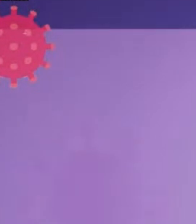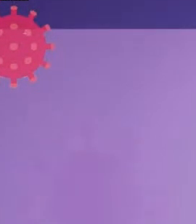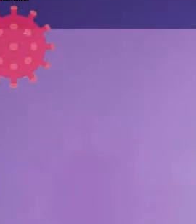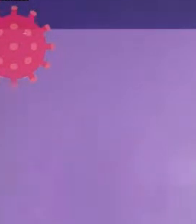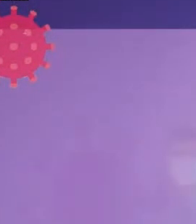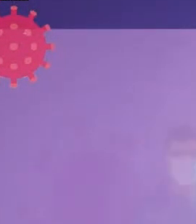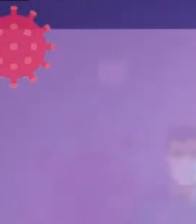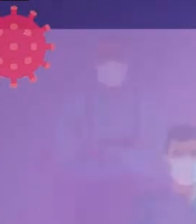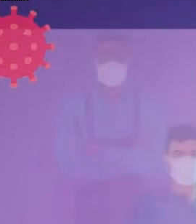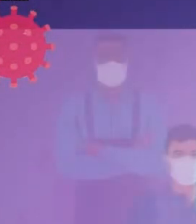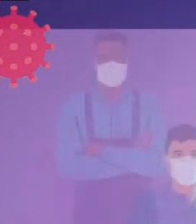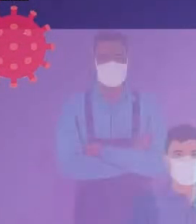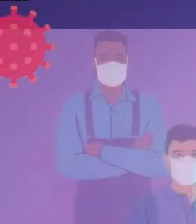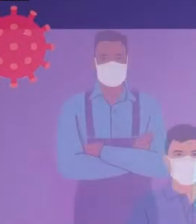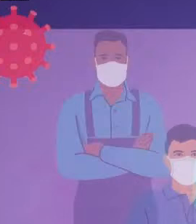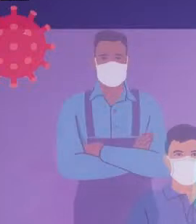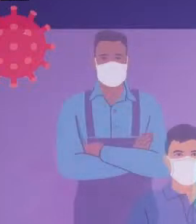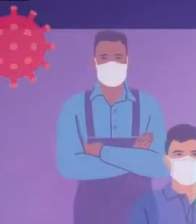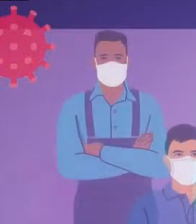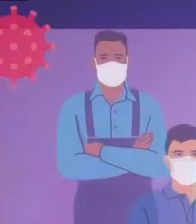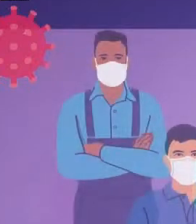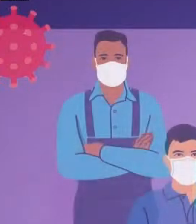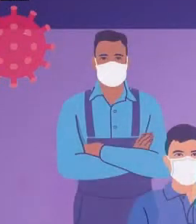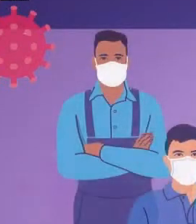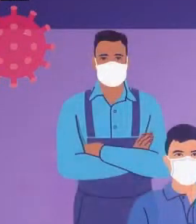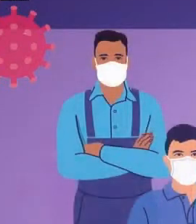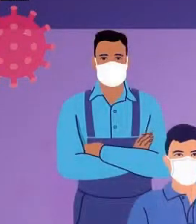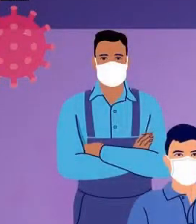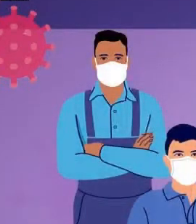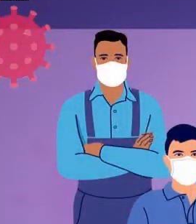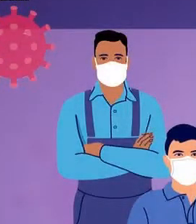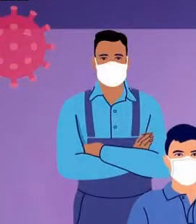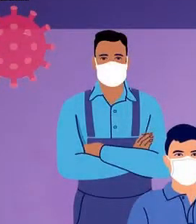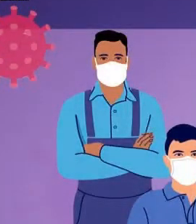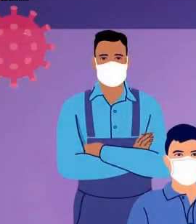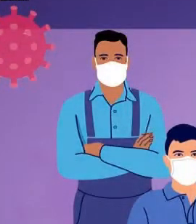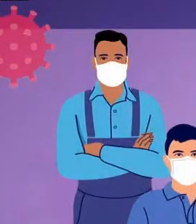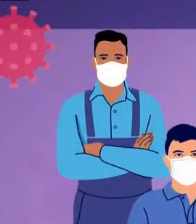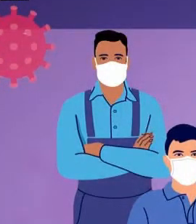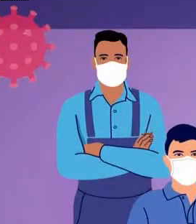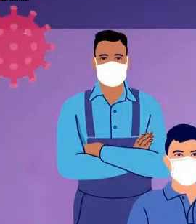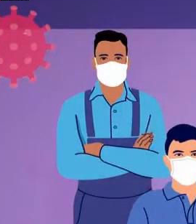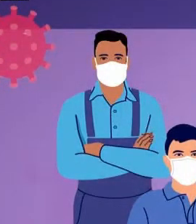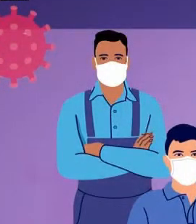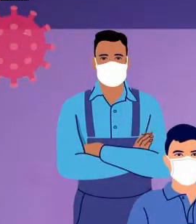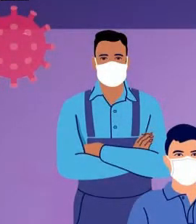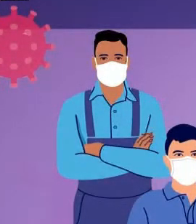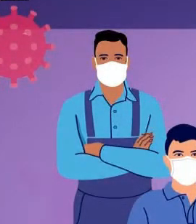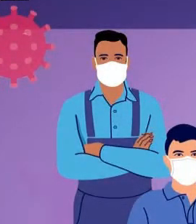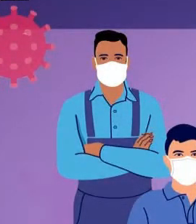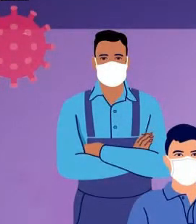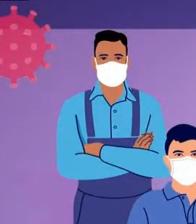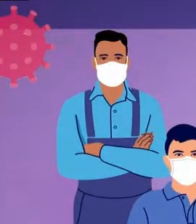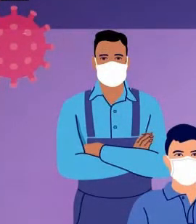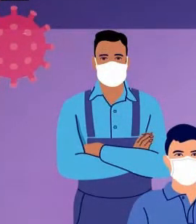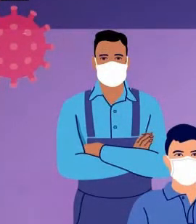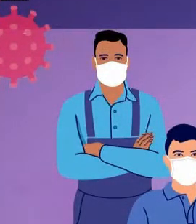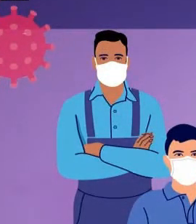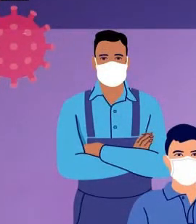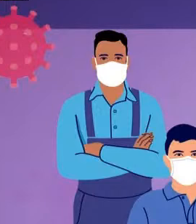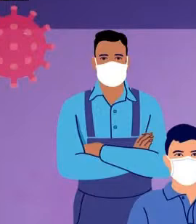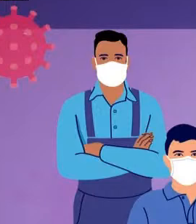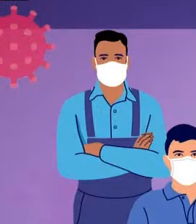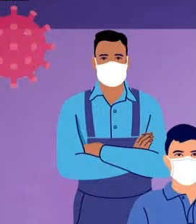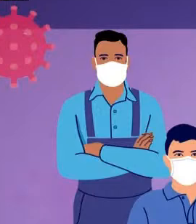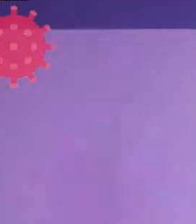COVID-19, otherwise known as the novel coronavirus, is changing the way we live, work, and do business in Bermuda. It's